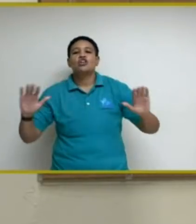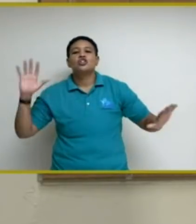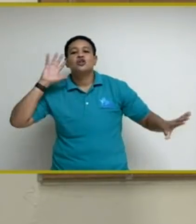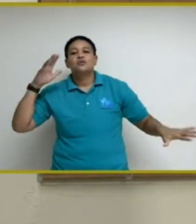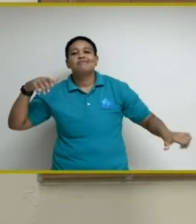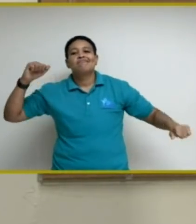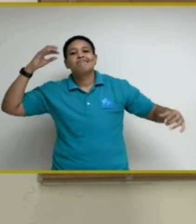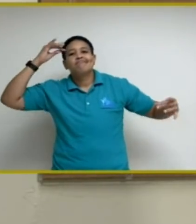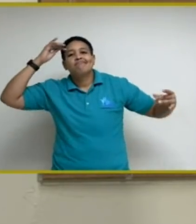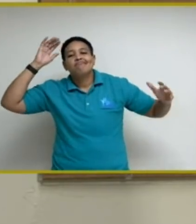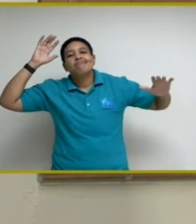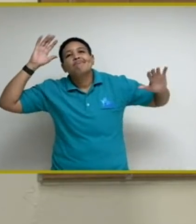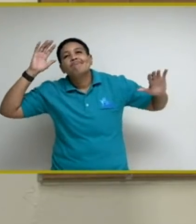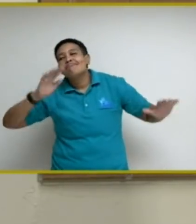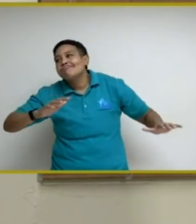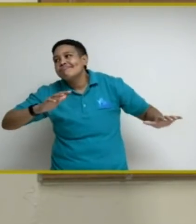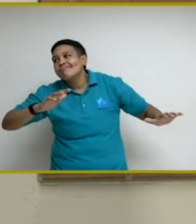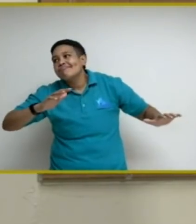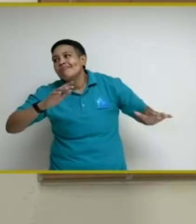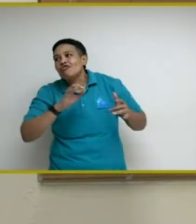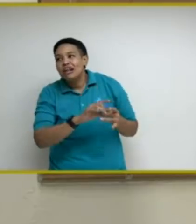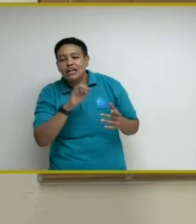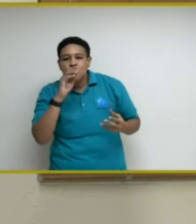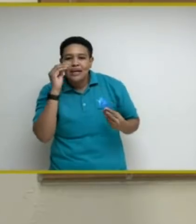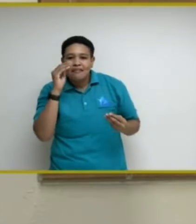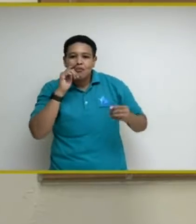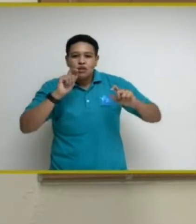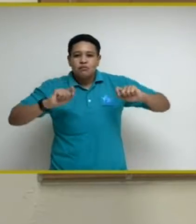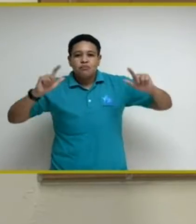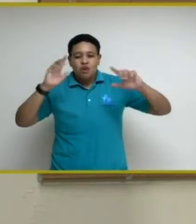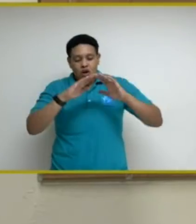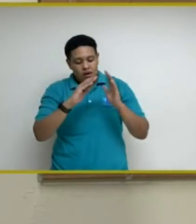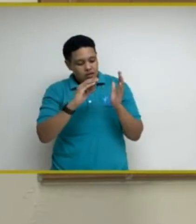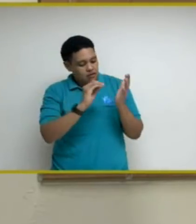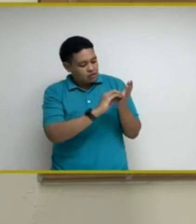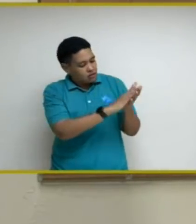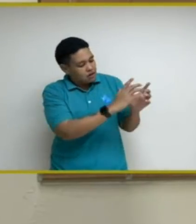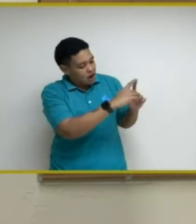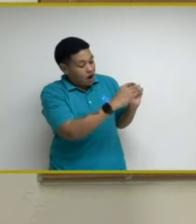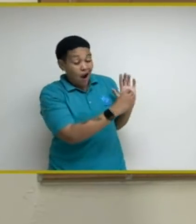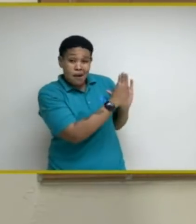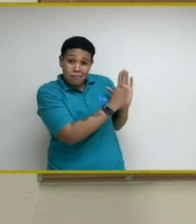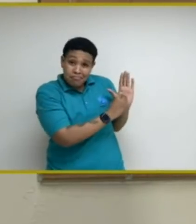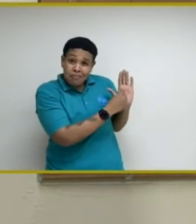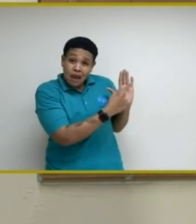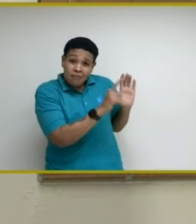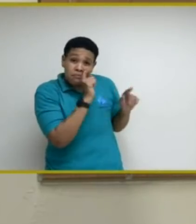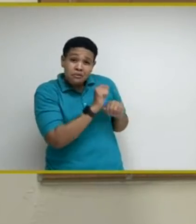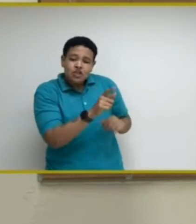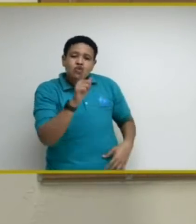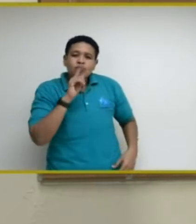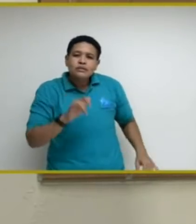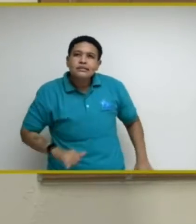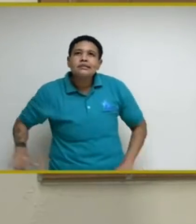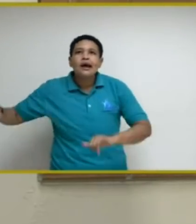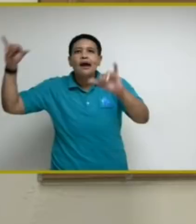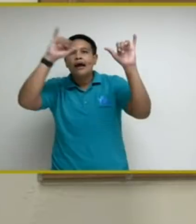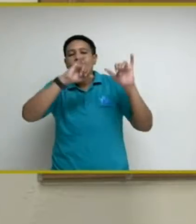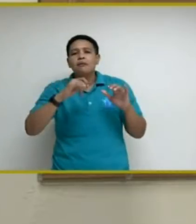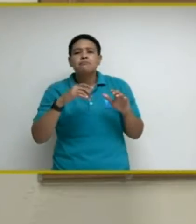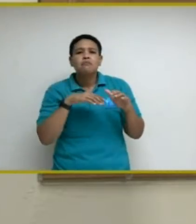into consideration in the information that will be put on the card so that we can ensure that there is universality